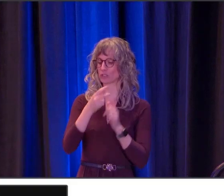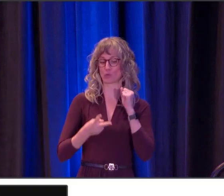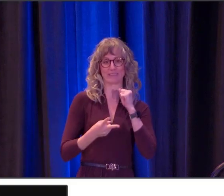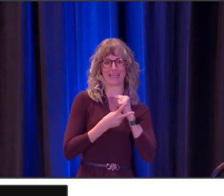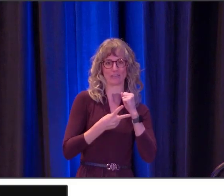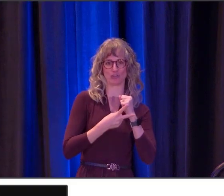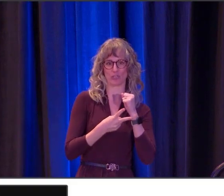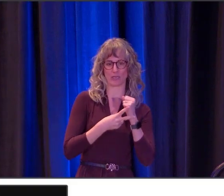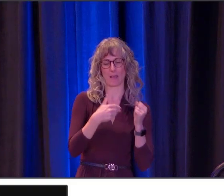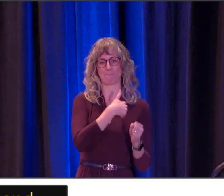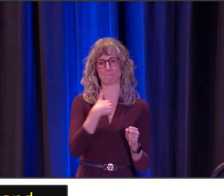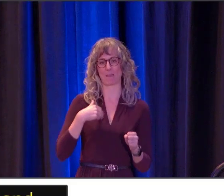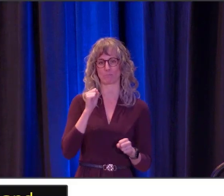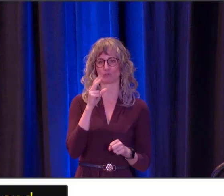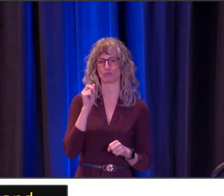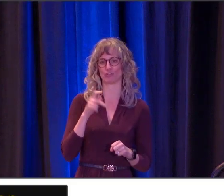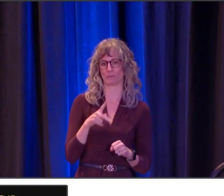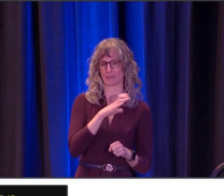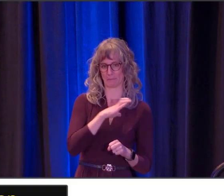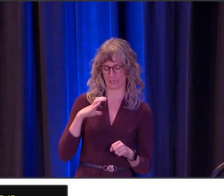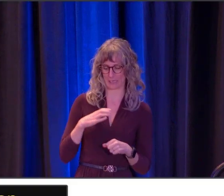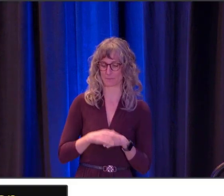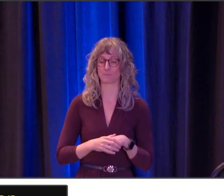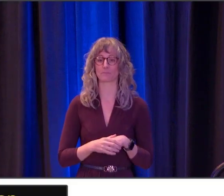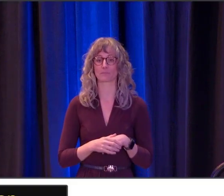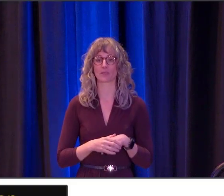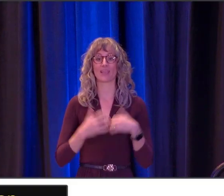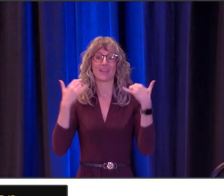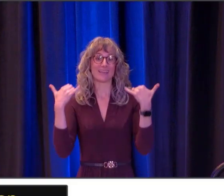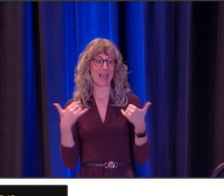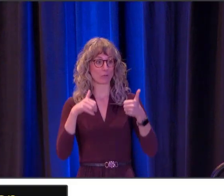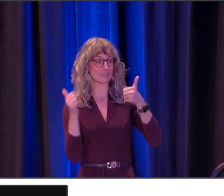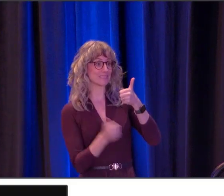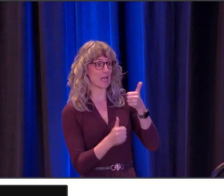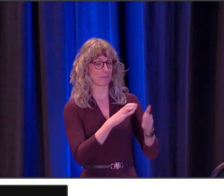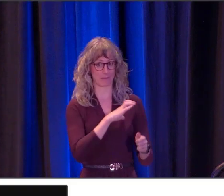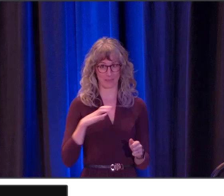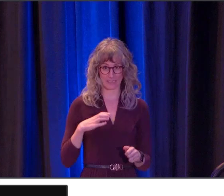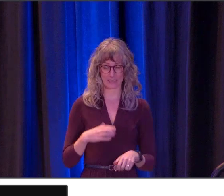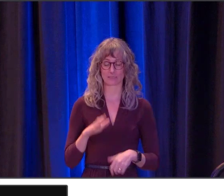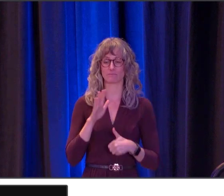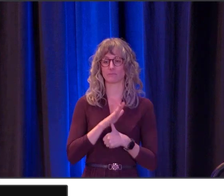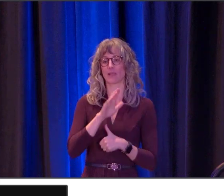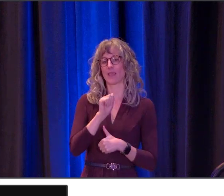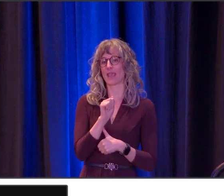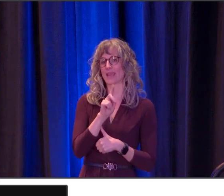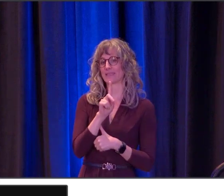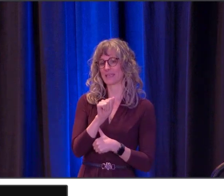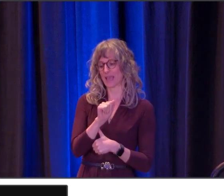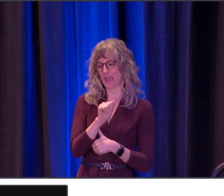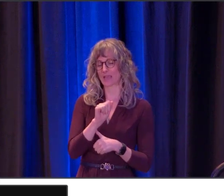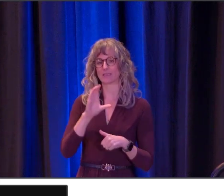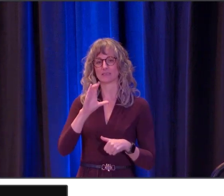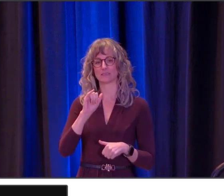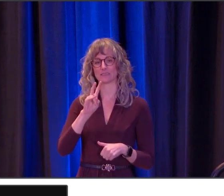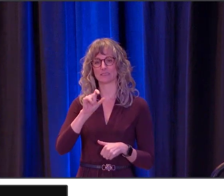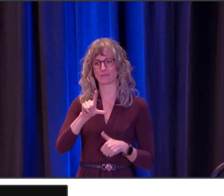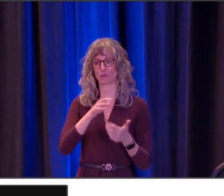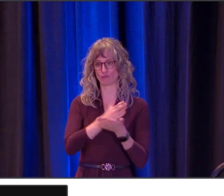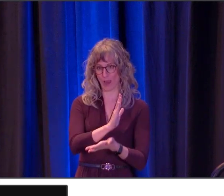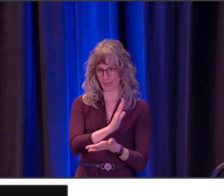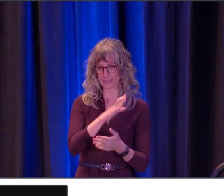And then we have our advocacy subcommittees. Chaired, the first one is the ADA Civil Rights Subcommittee, chaired by Steve Higgins.